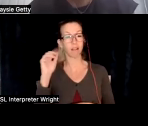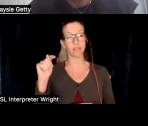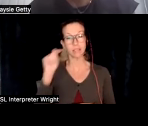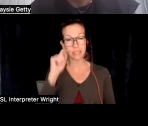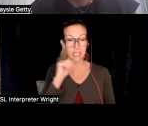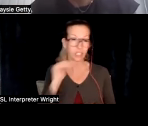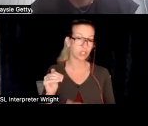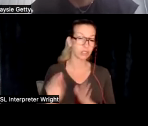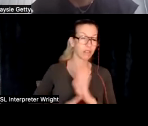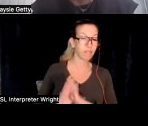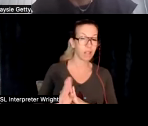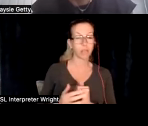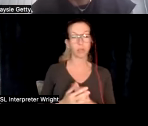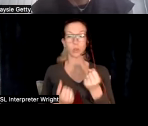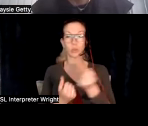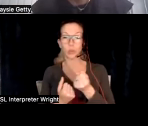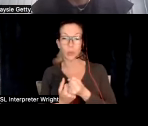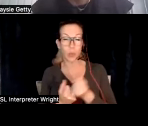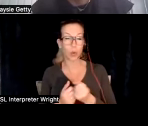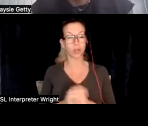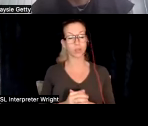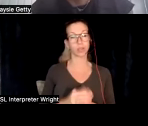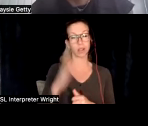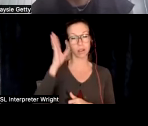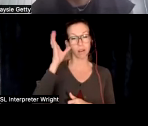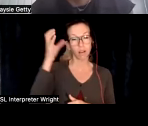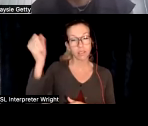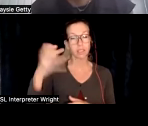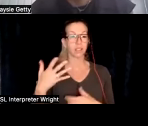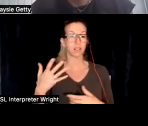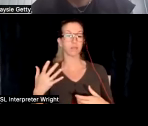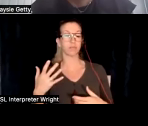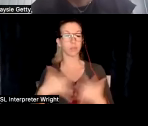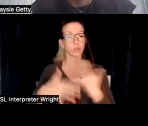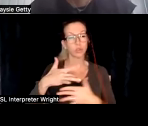concrete supports in times of need, cognitive and social and emotional competence.